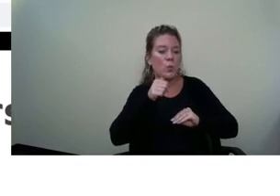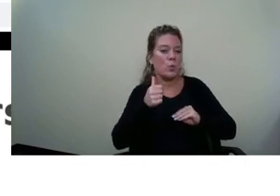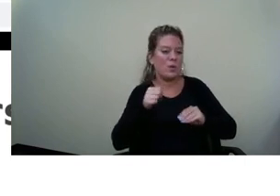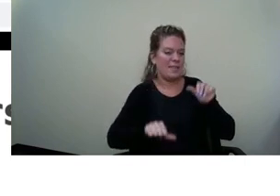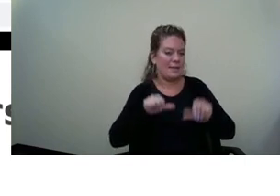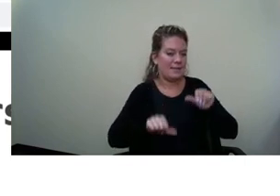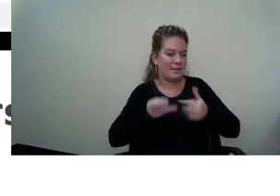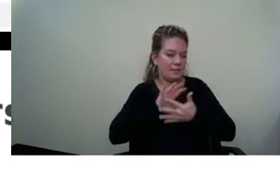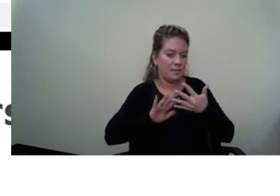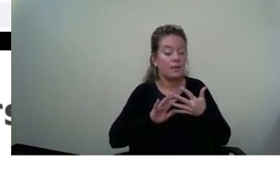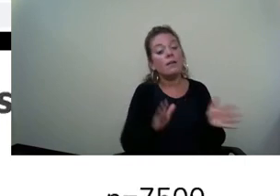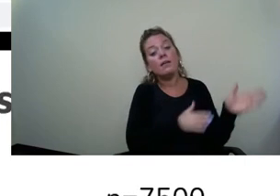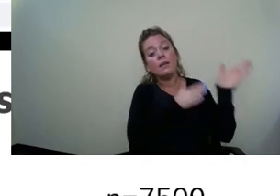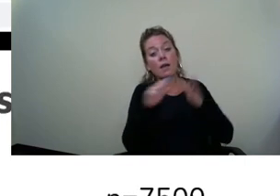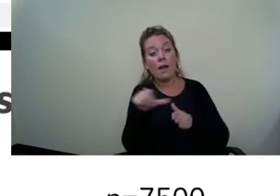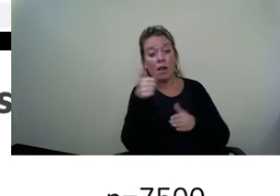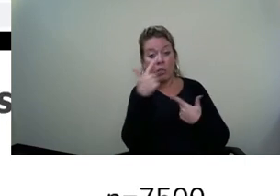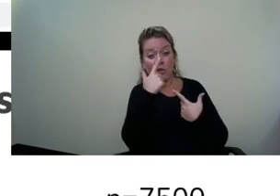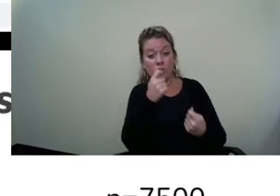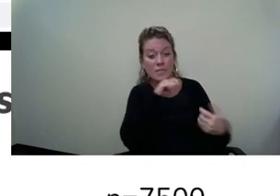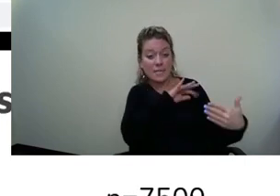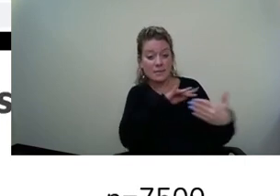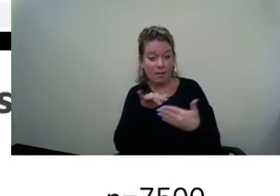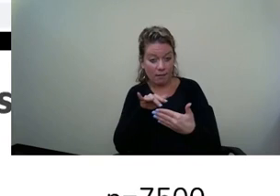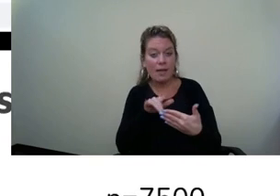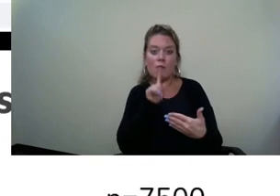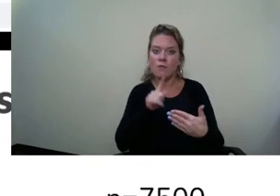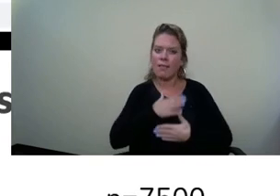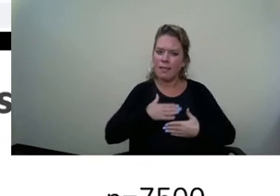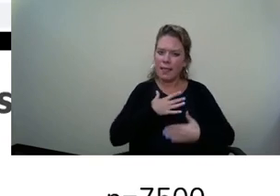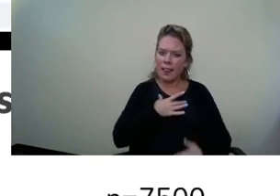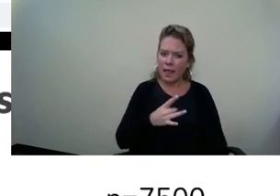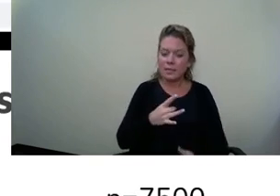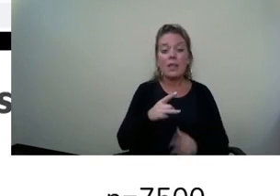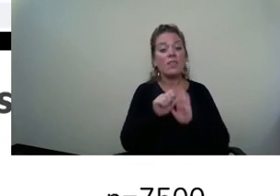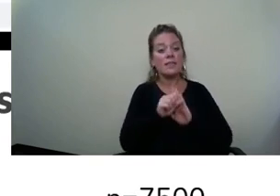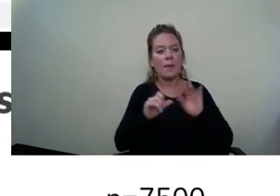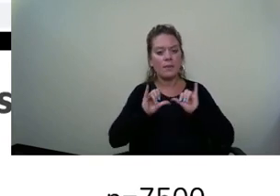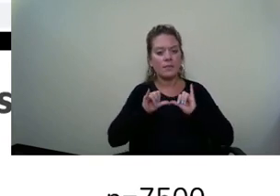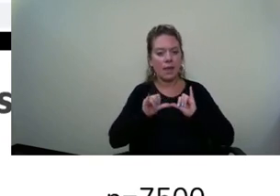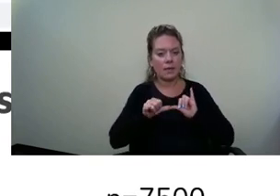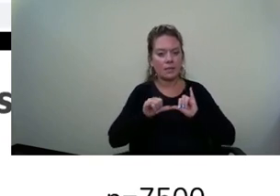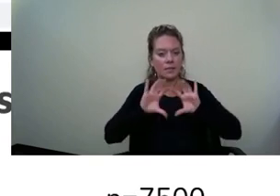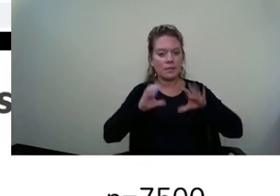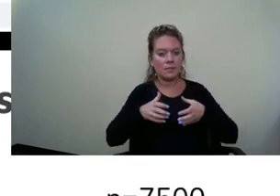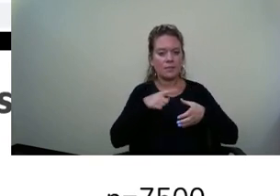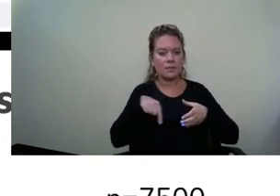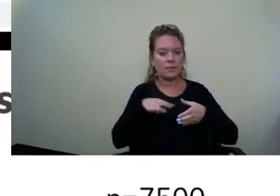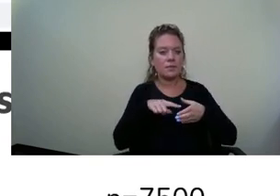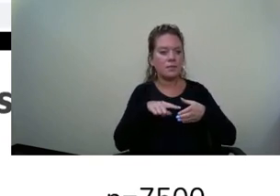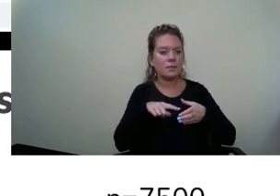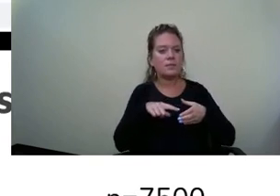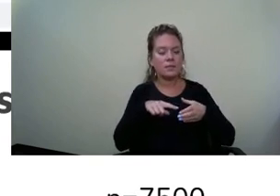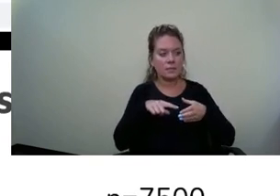is another very interesting study. And what I really like about this is that the sample size is like